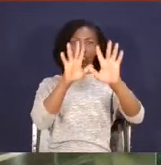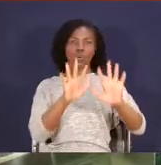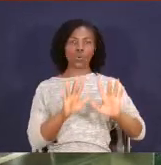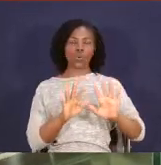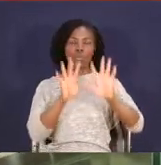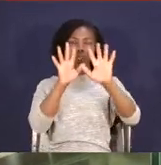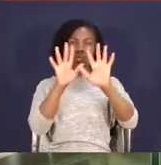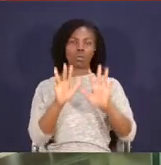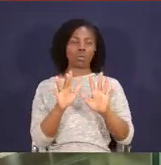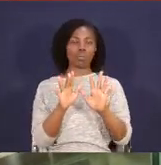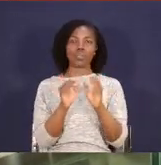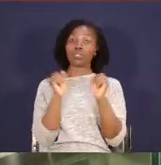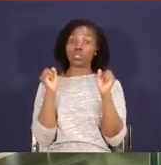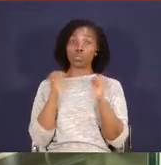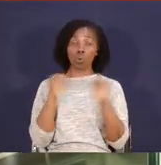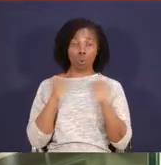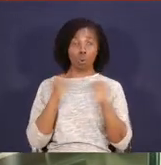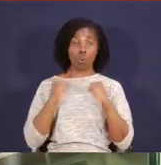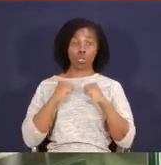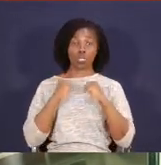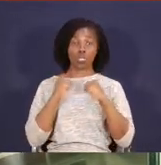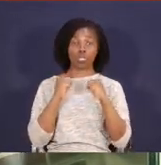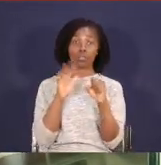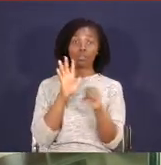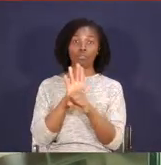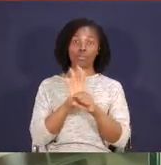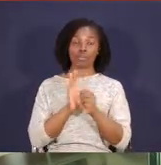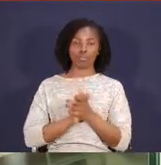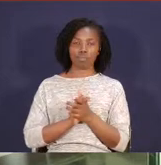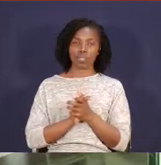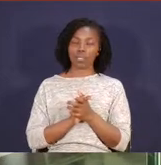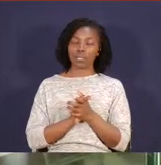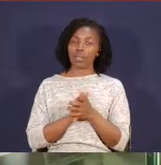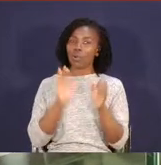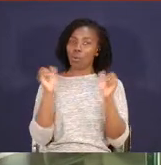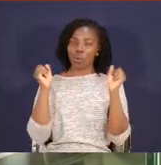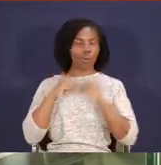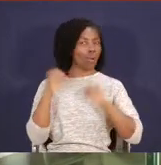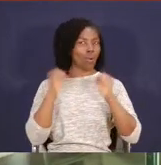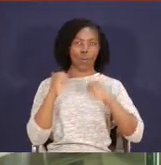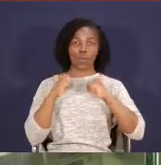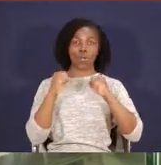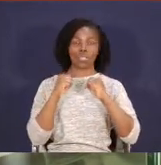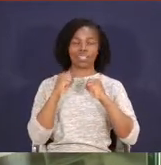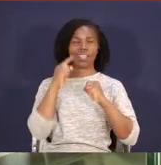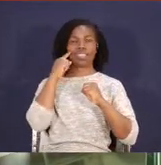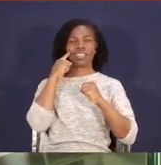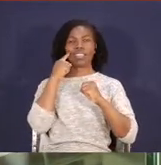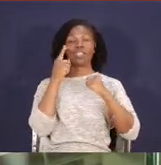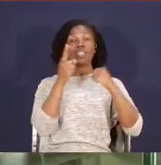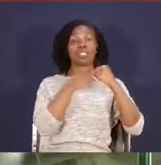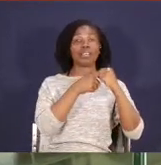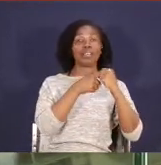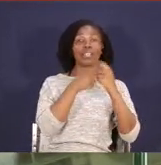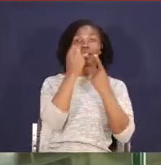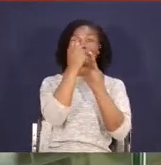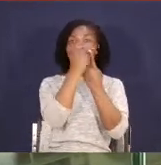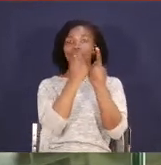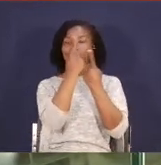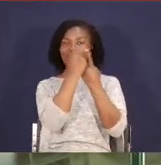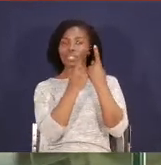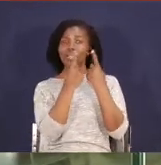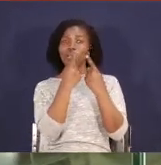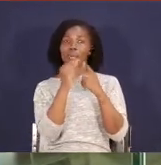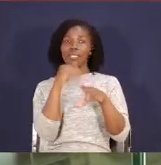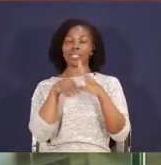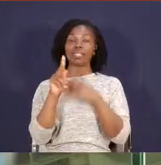And it was cold. It was cold. Pretty cold. I think 7 degrees. And for us Kenyans, that is